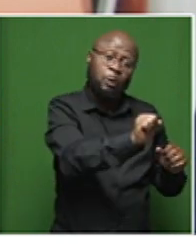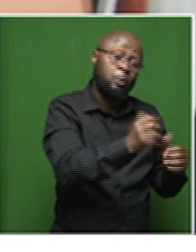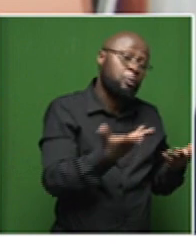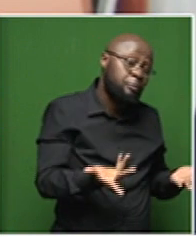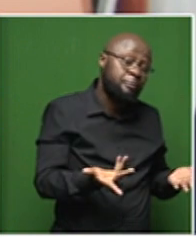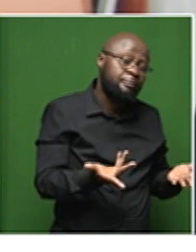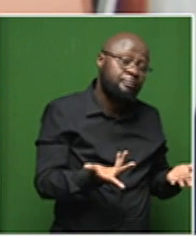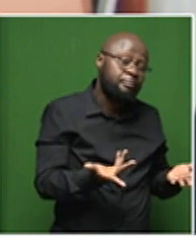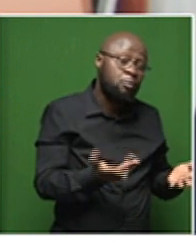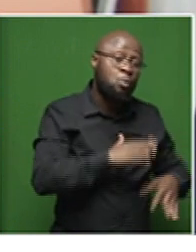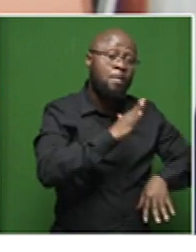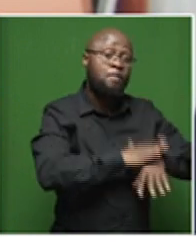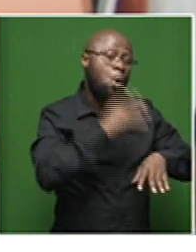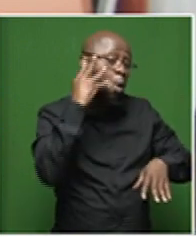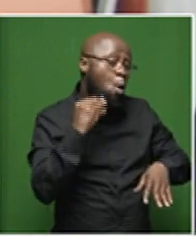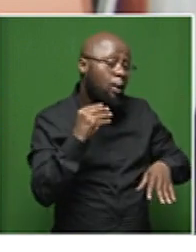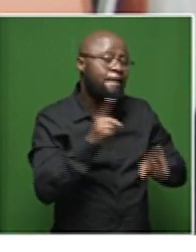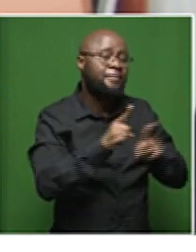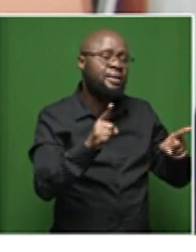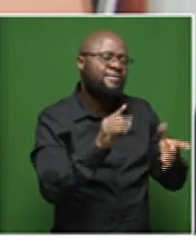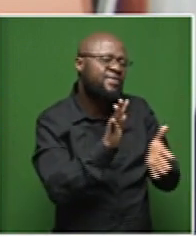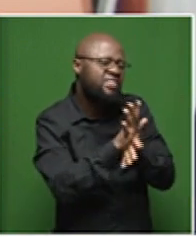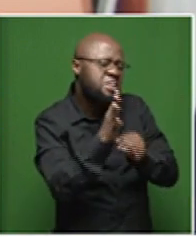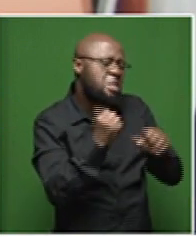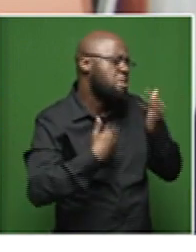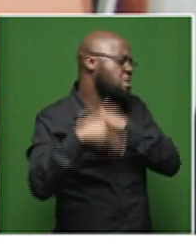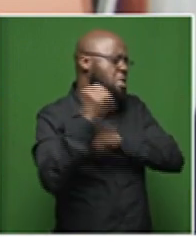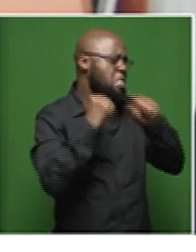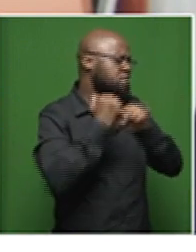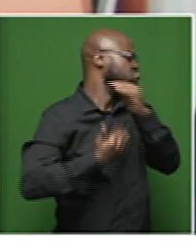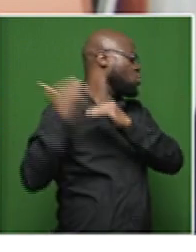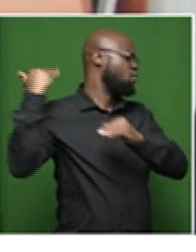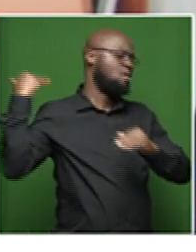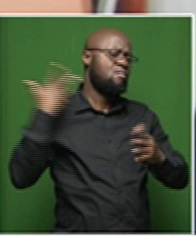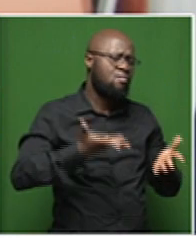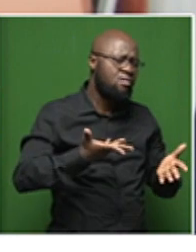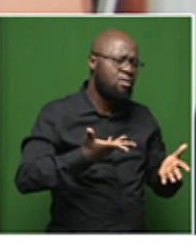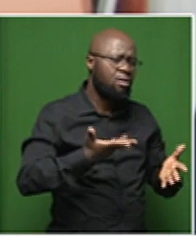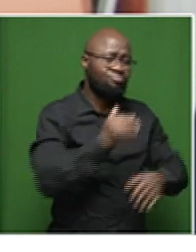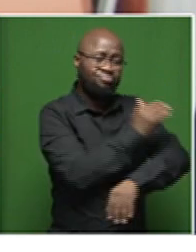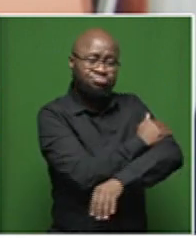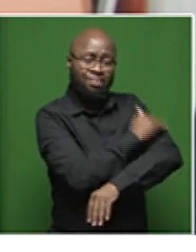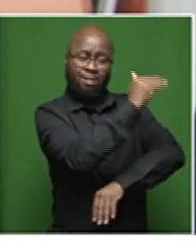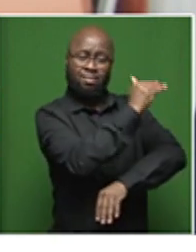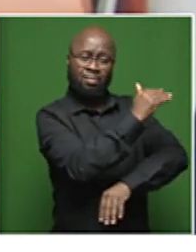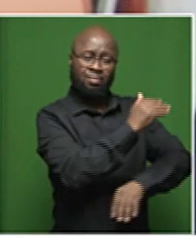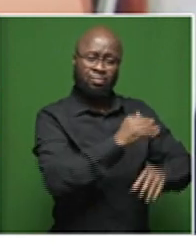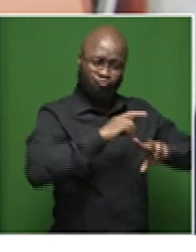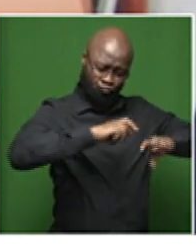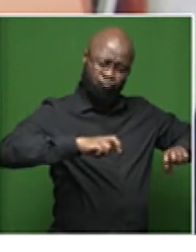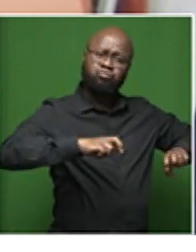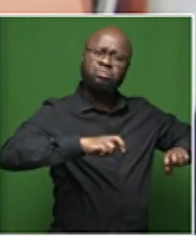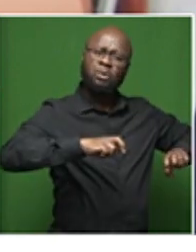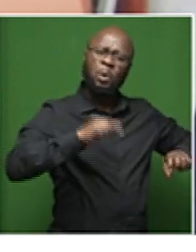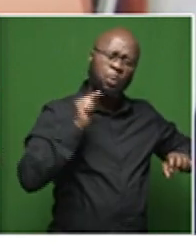It, 10 years, 15 years ago, if you come in your 20s, you've got high blood pressure, we're gonna go all out, full blown to investigate for secondary causes. Right